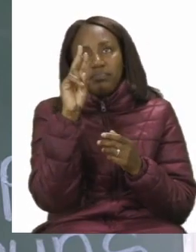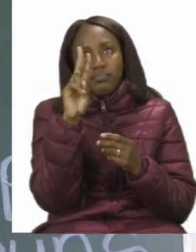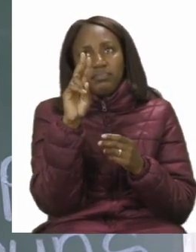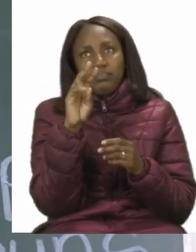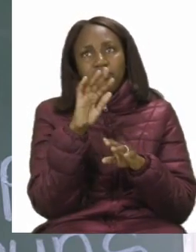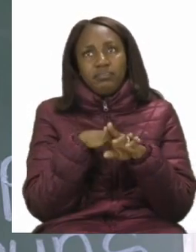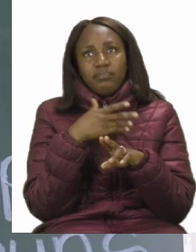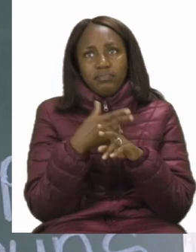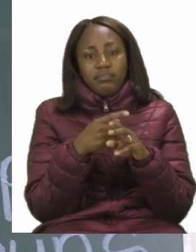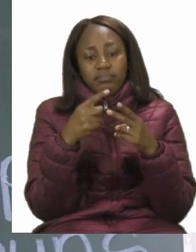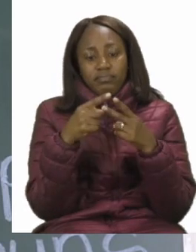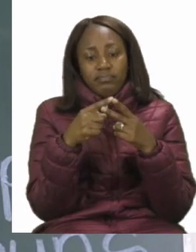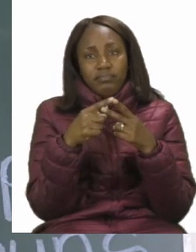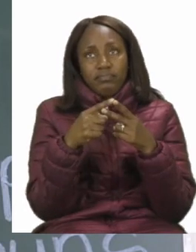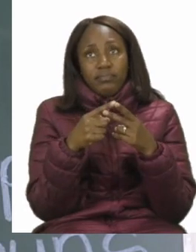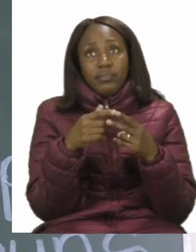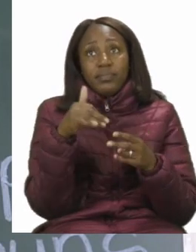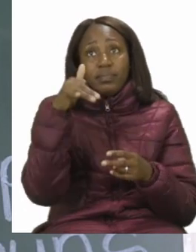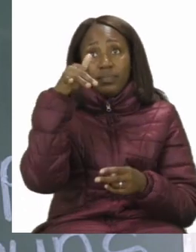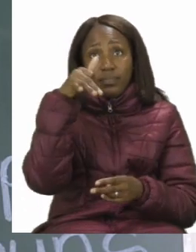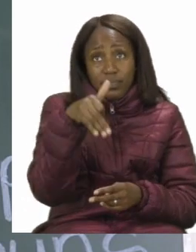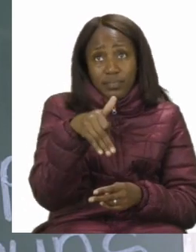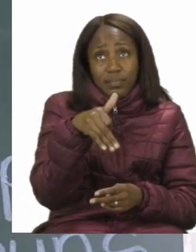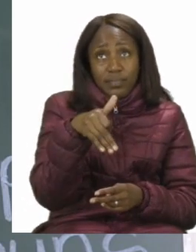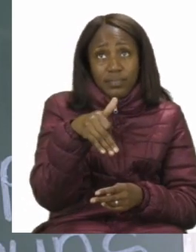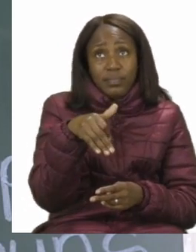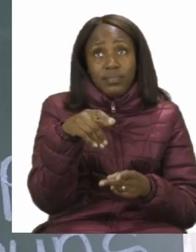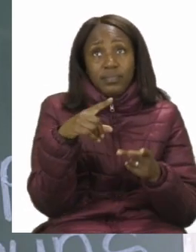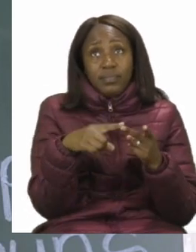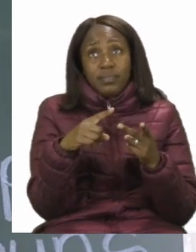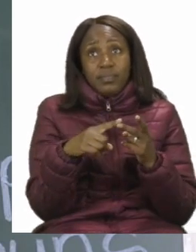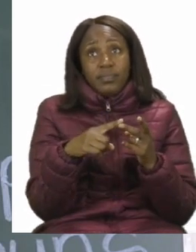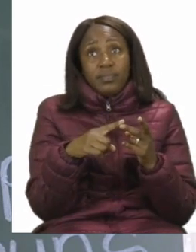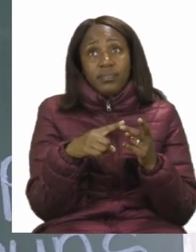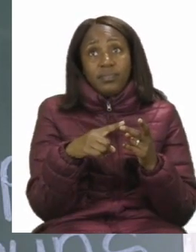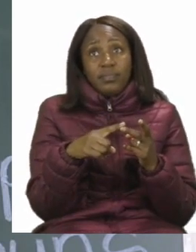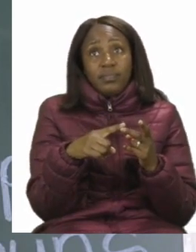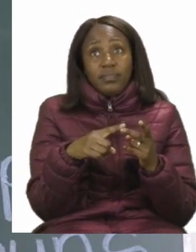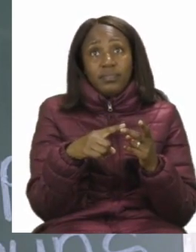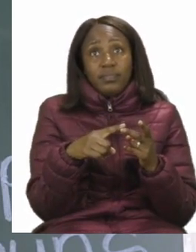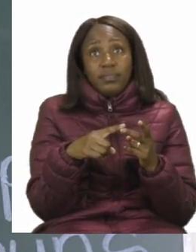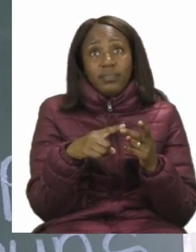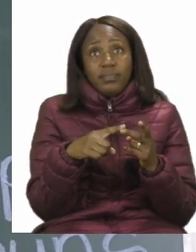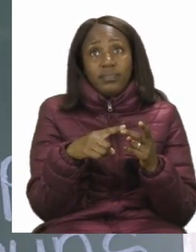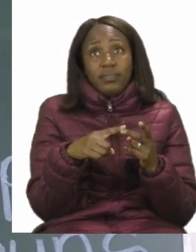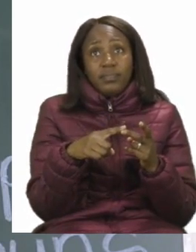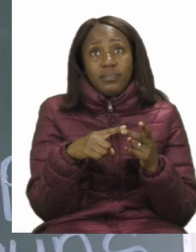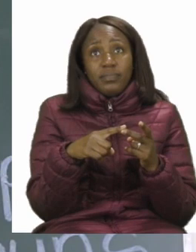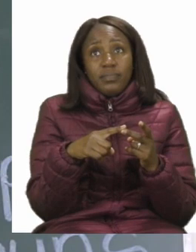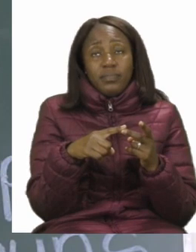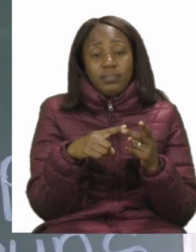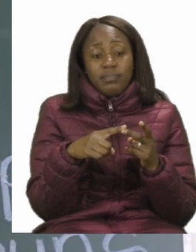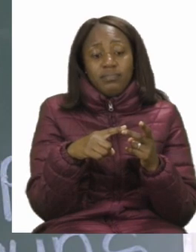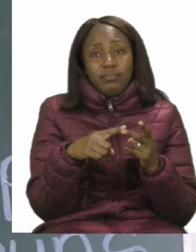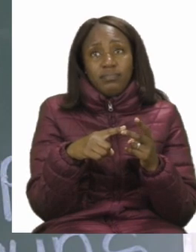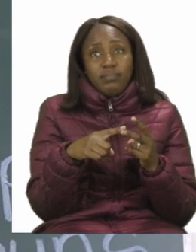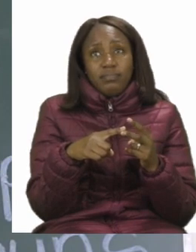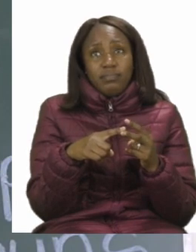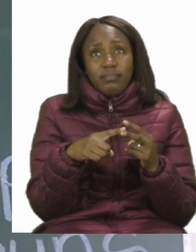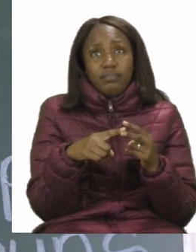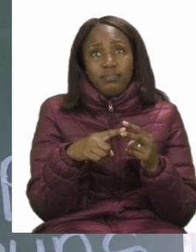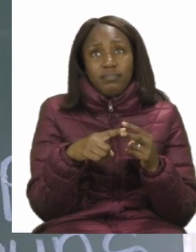here was the word Namibia. Remember, Namibia is the name of